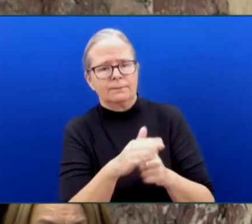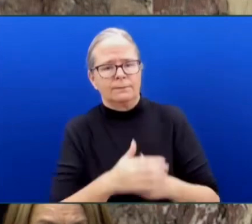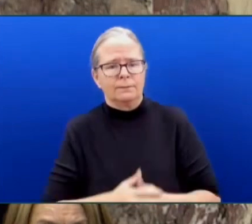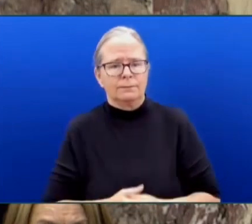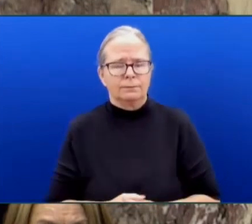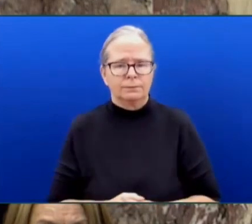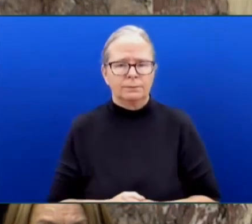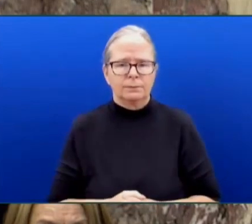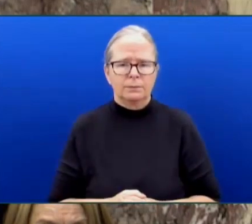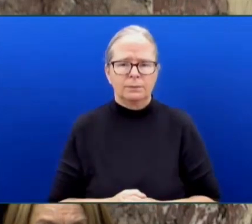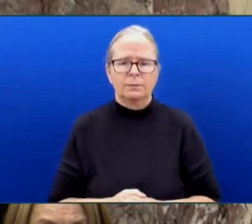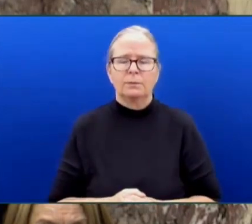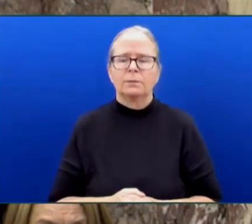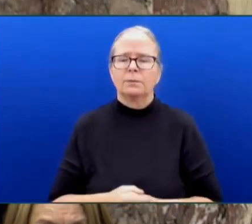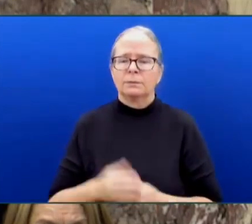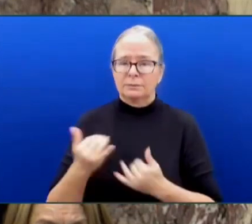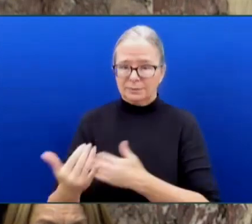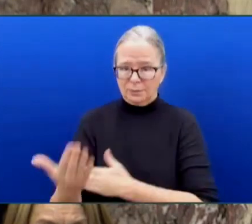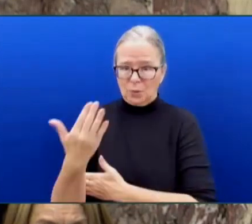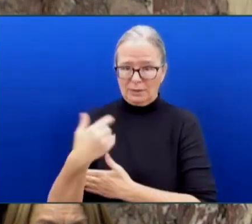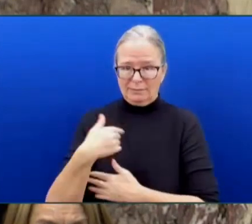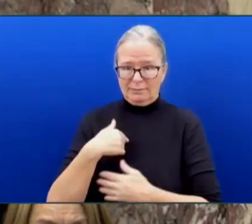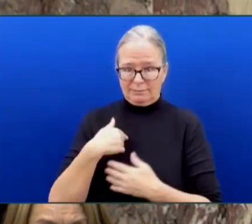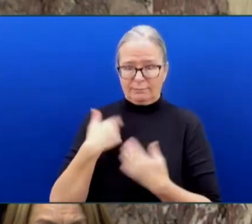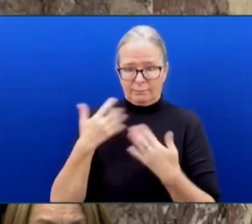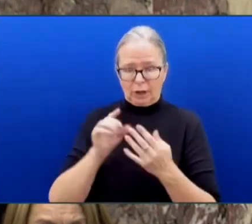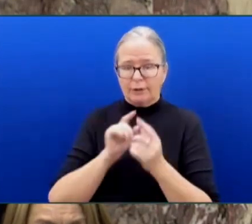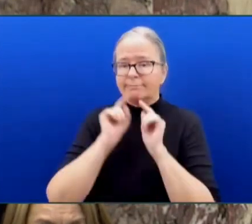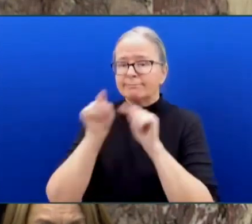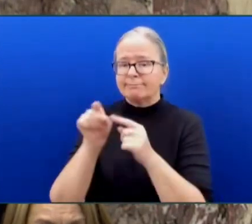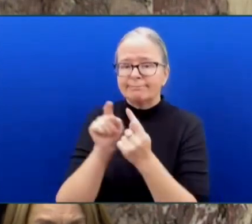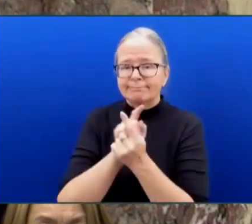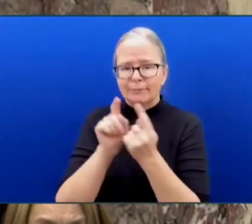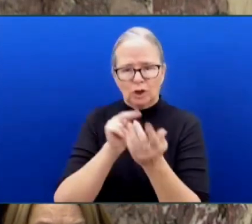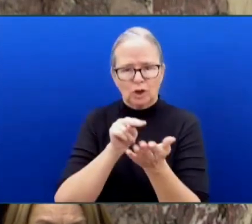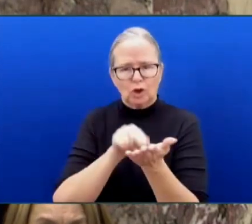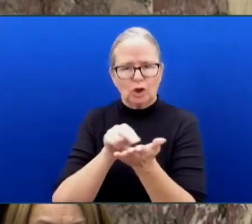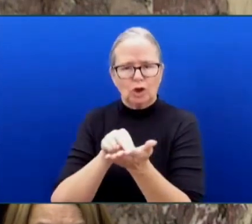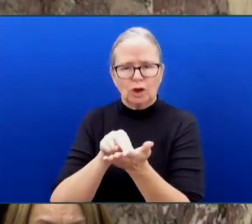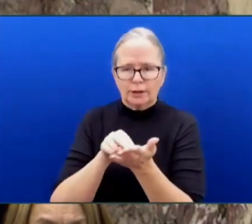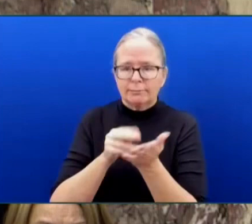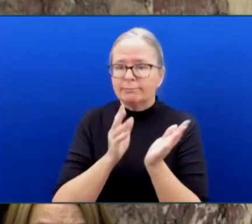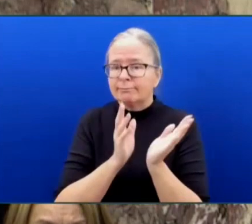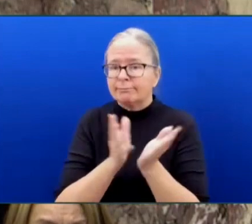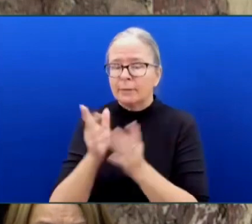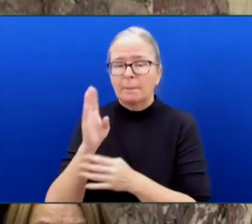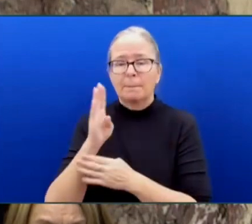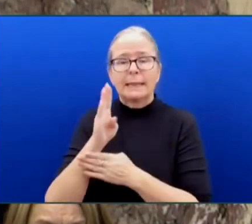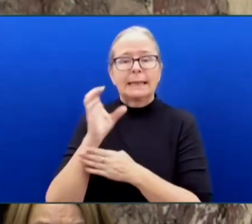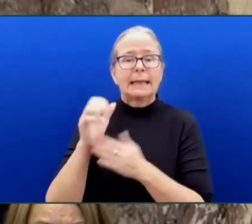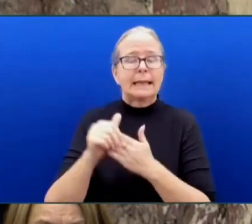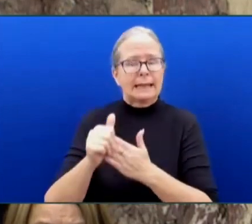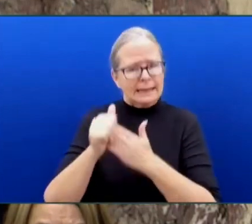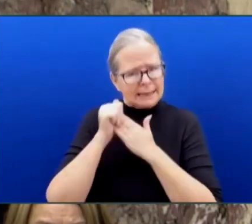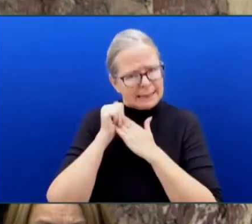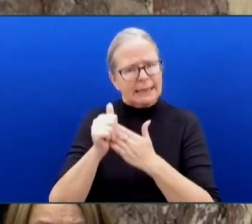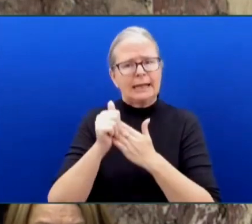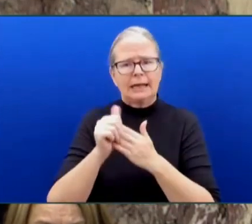And British Columbia is leading North America, one of the leading jurisdictions in the world,